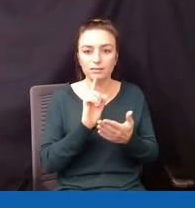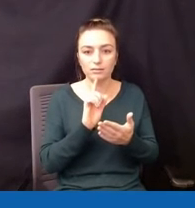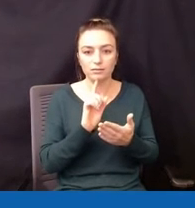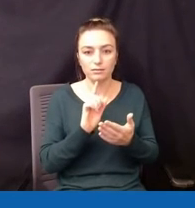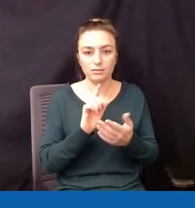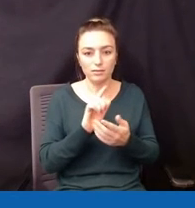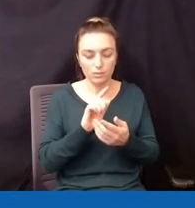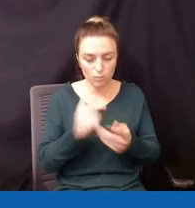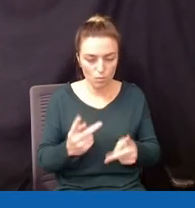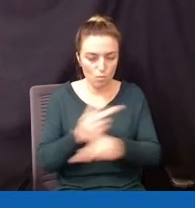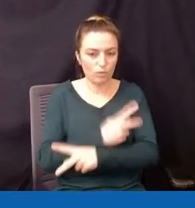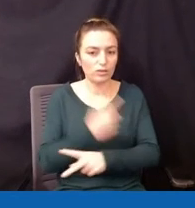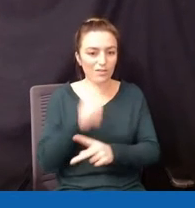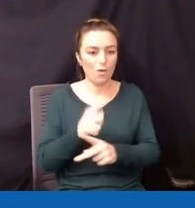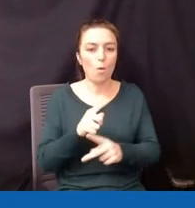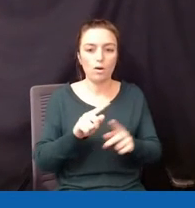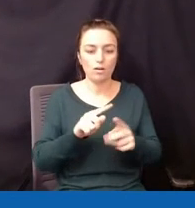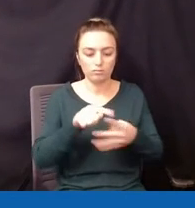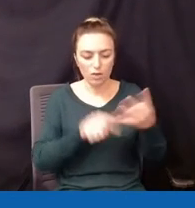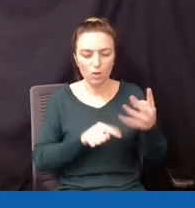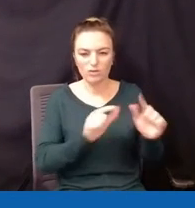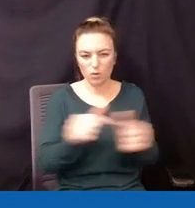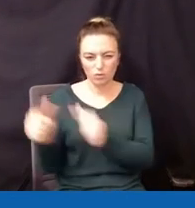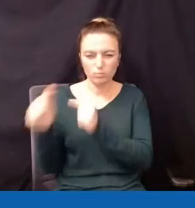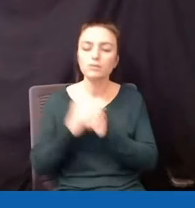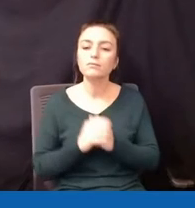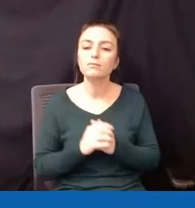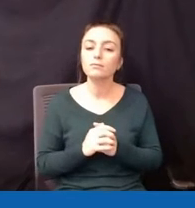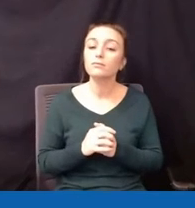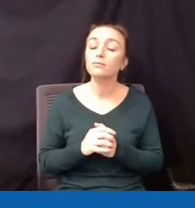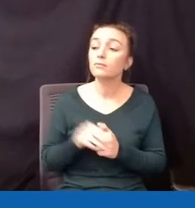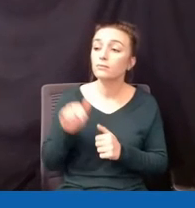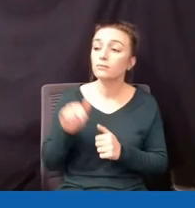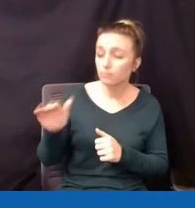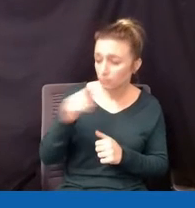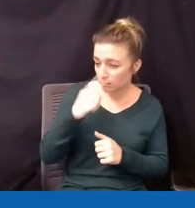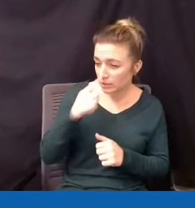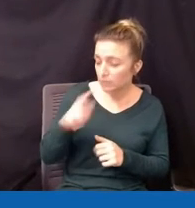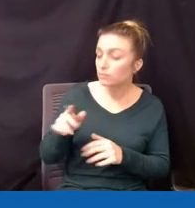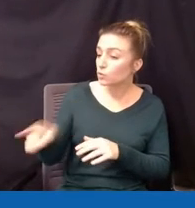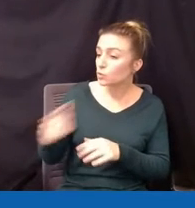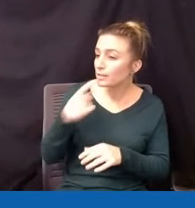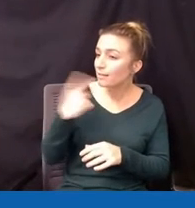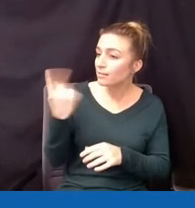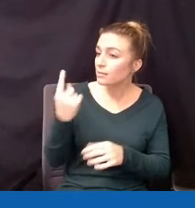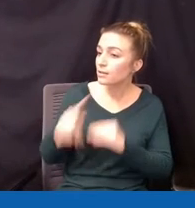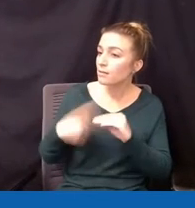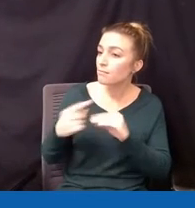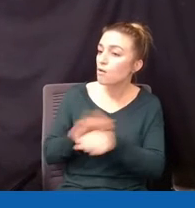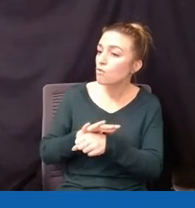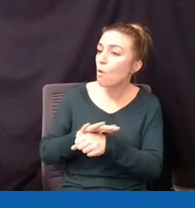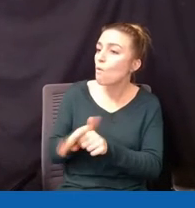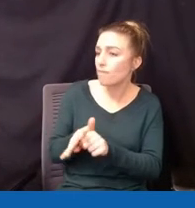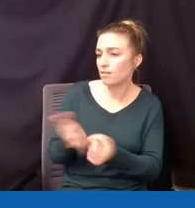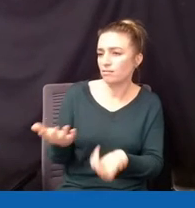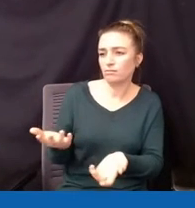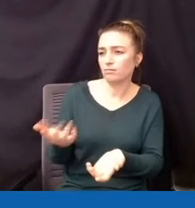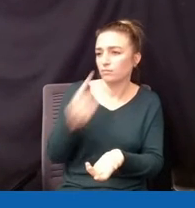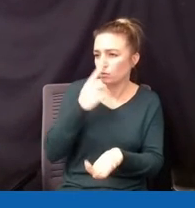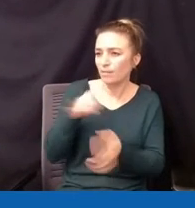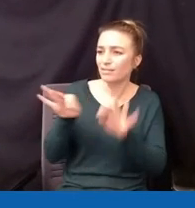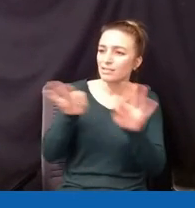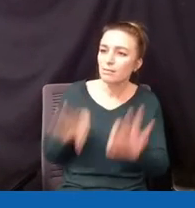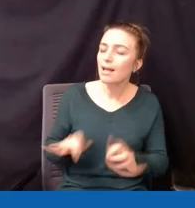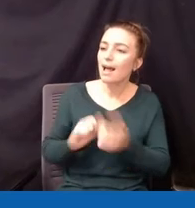want to just pick up, you mentioned COVID and how COVID has exacerbated some issues. Can you just drill down on that a little bit? What do you see in terms